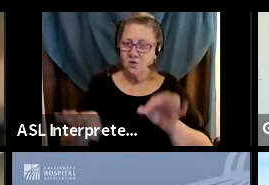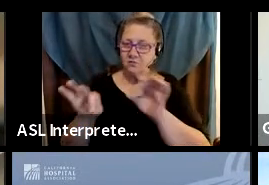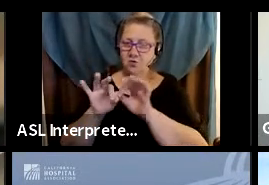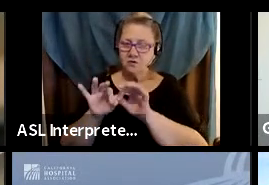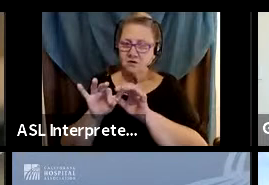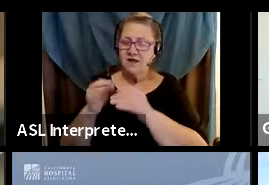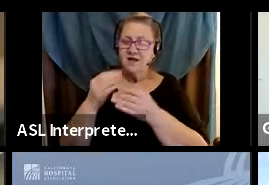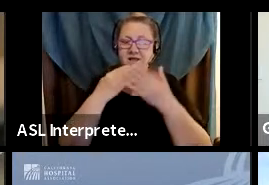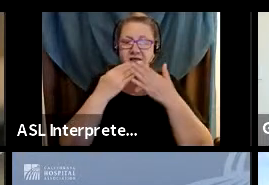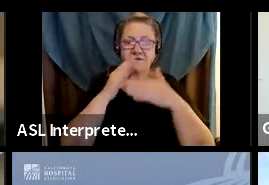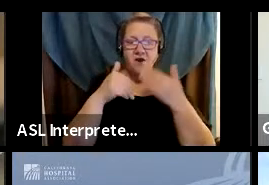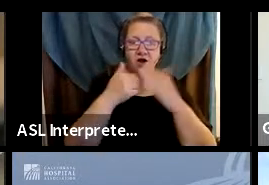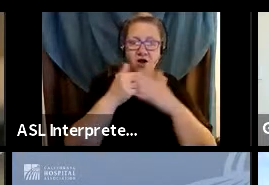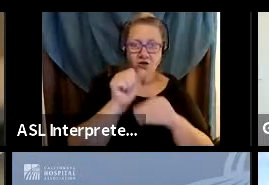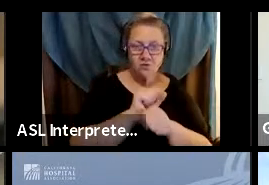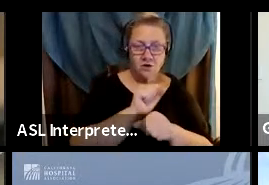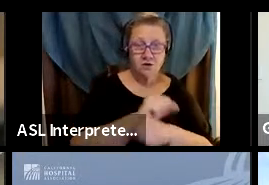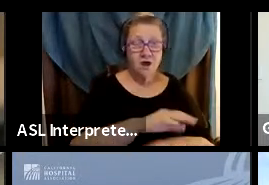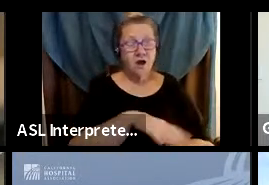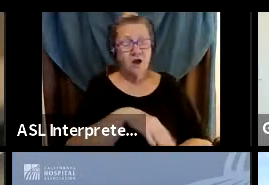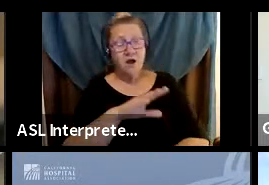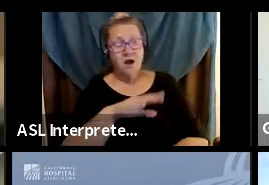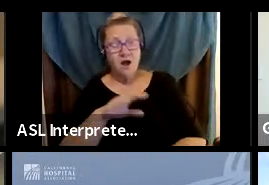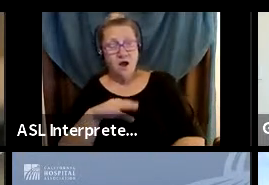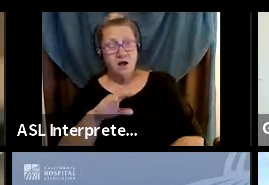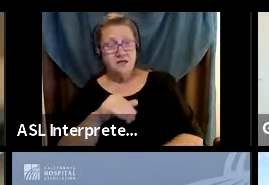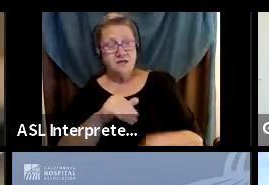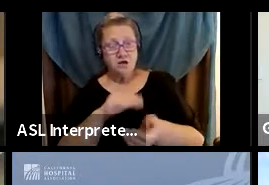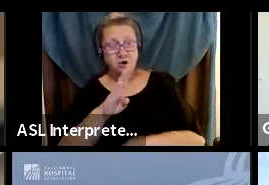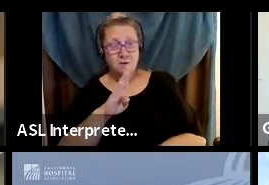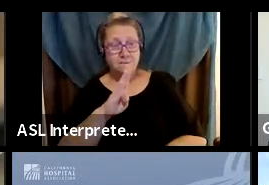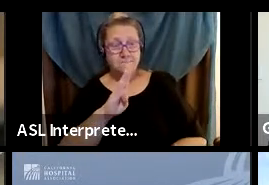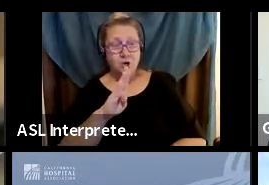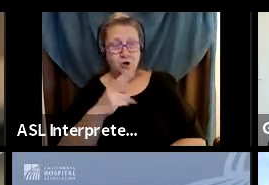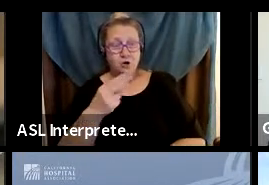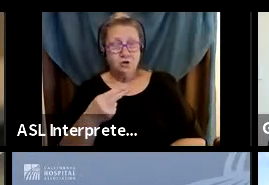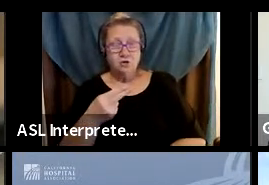work. Denny, I will say, and